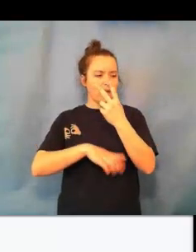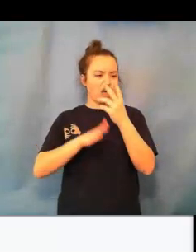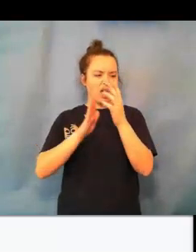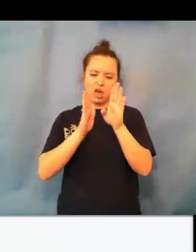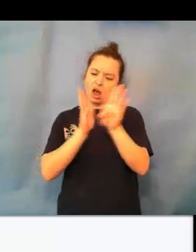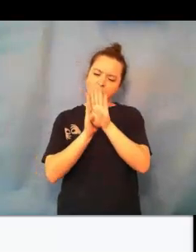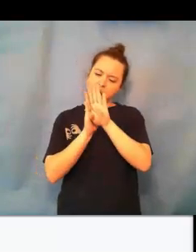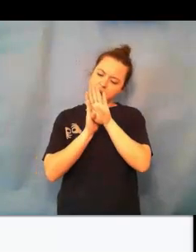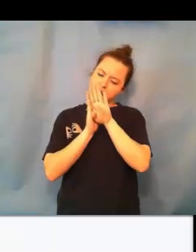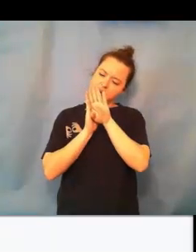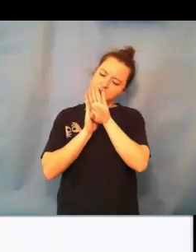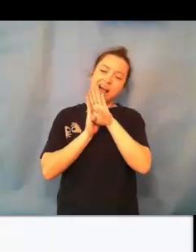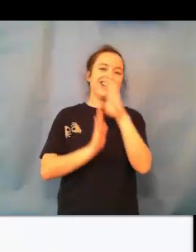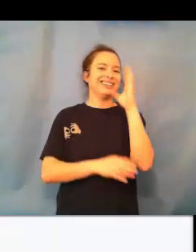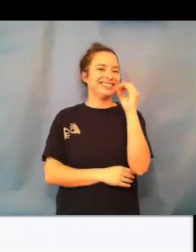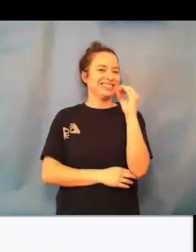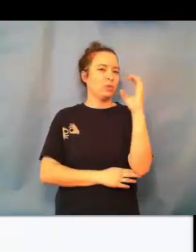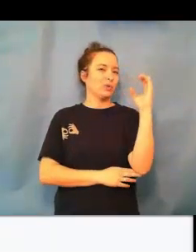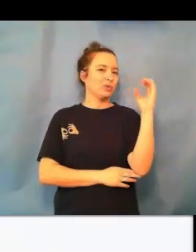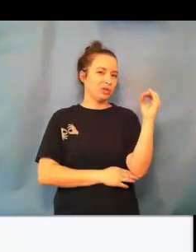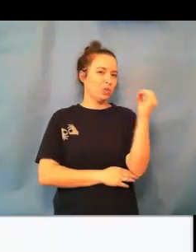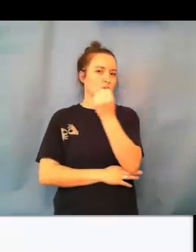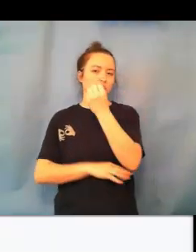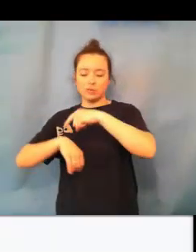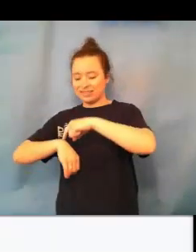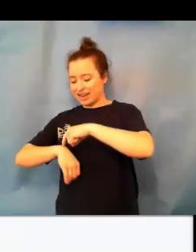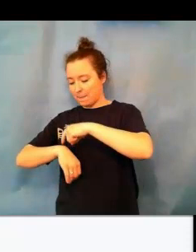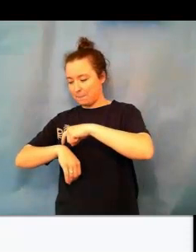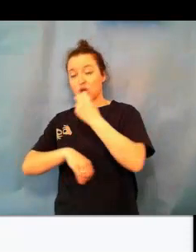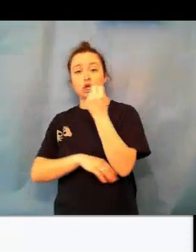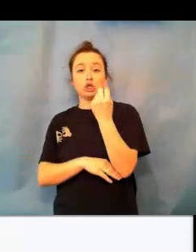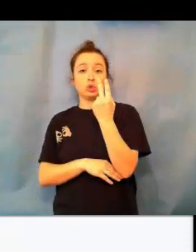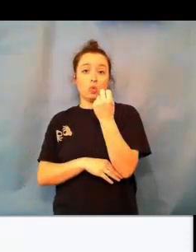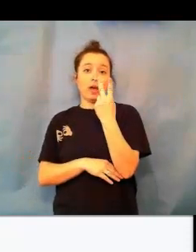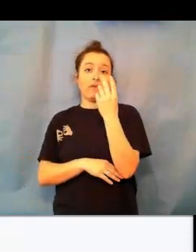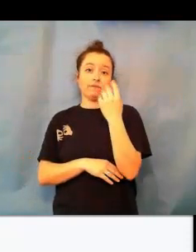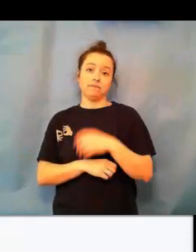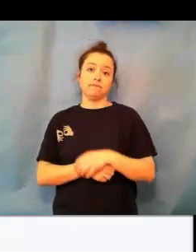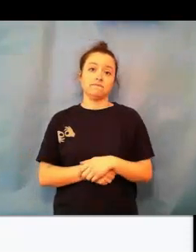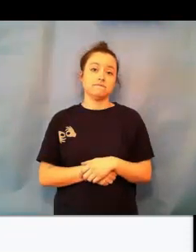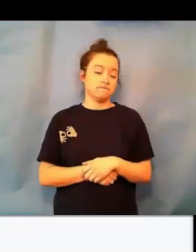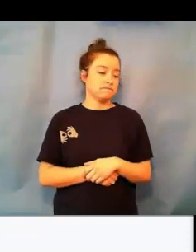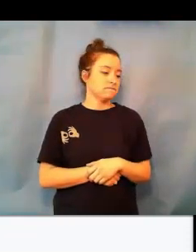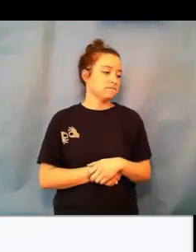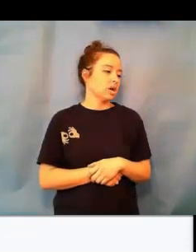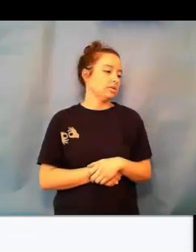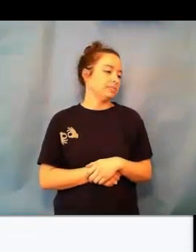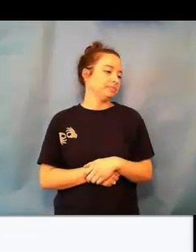And my minutes are going to be 0 because my minute hand is also pointing at the